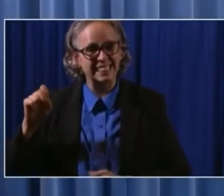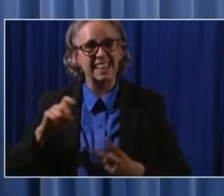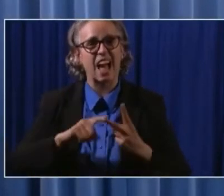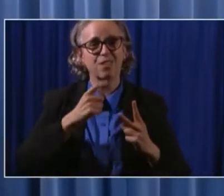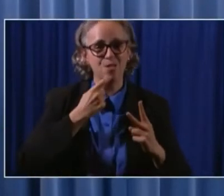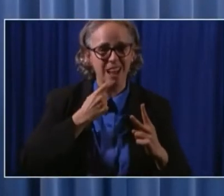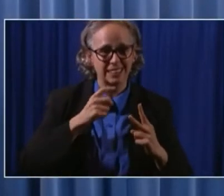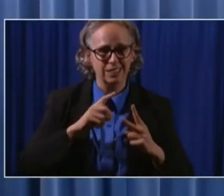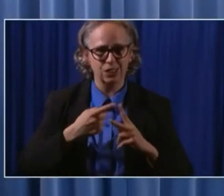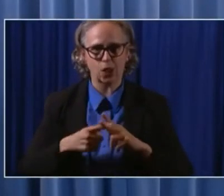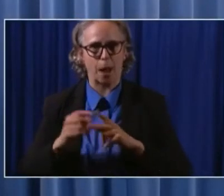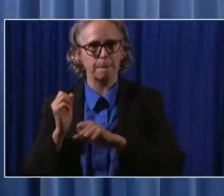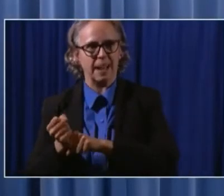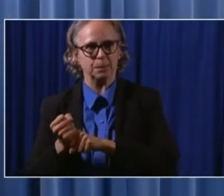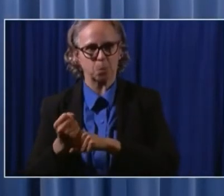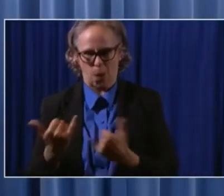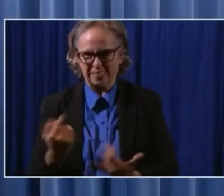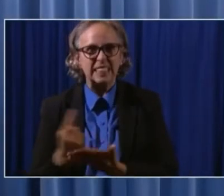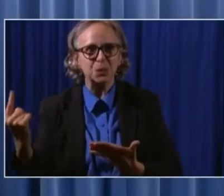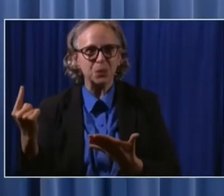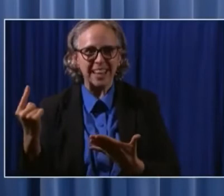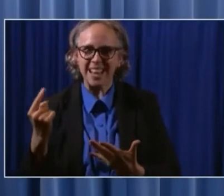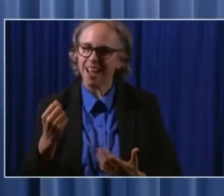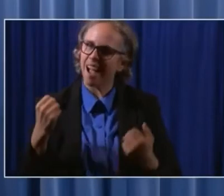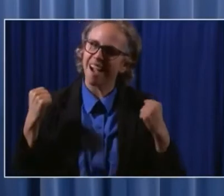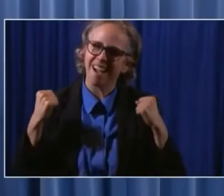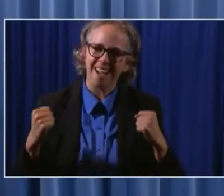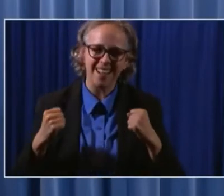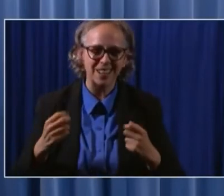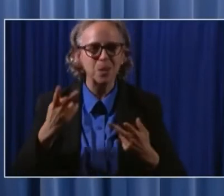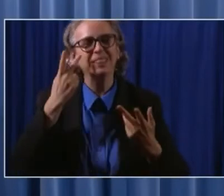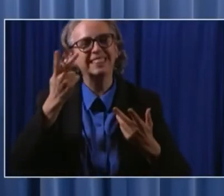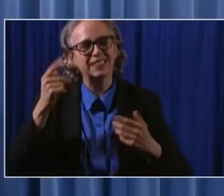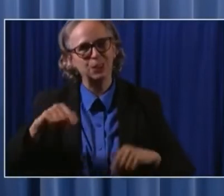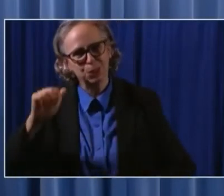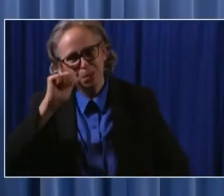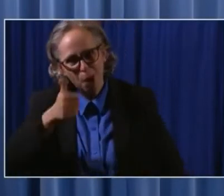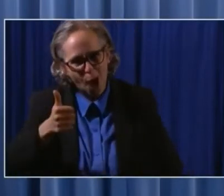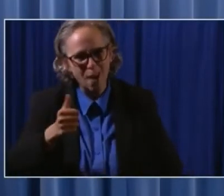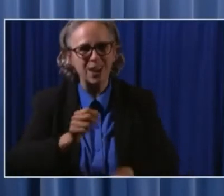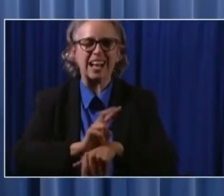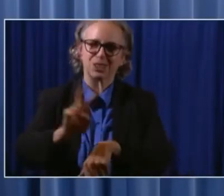So look forward to seeing you all tomorrow at 2 o'clock.